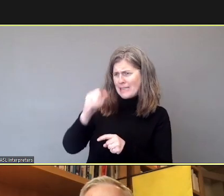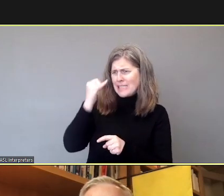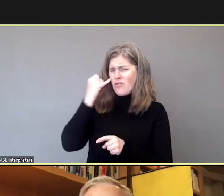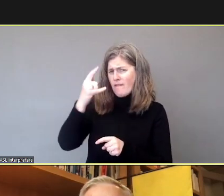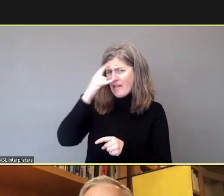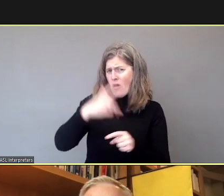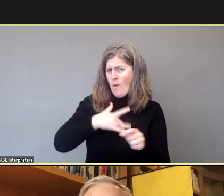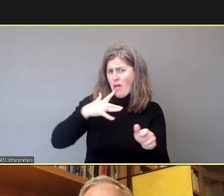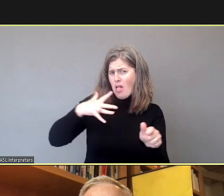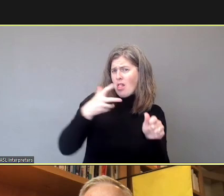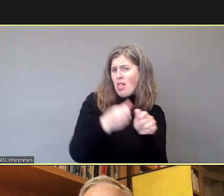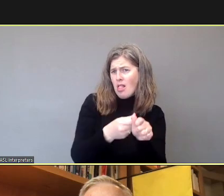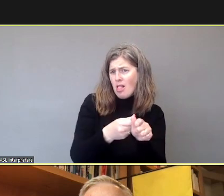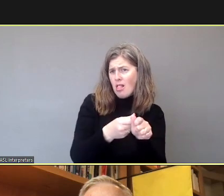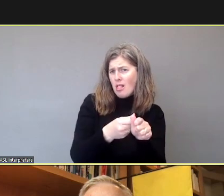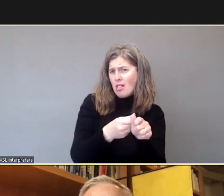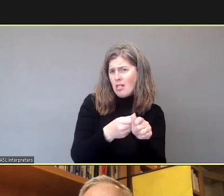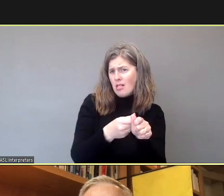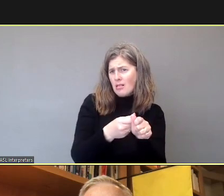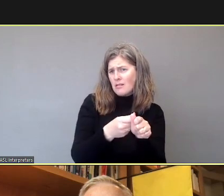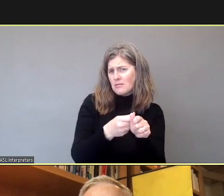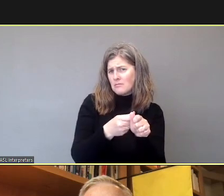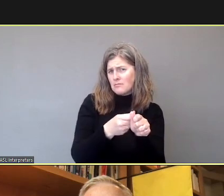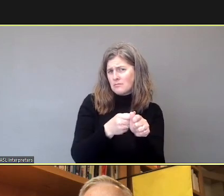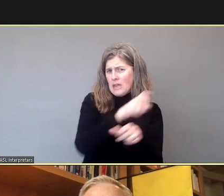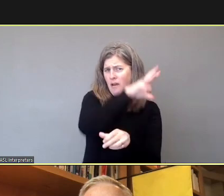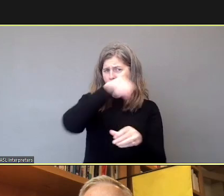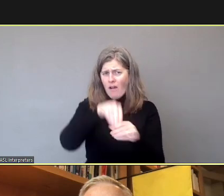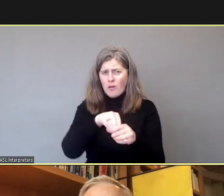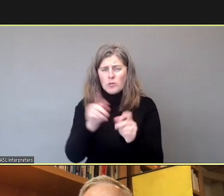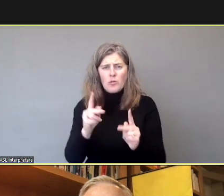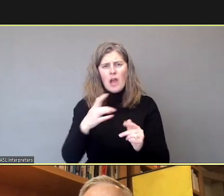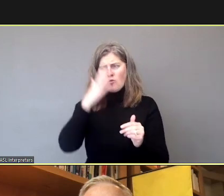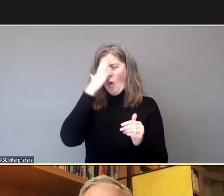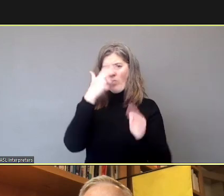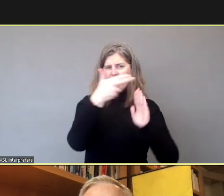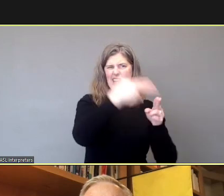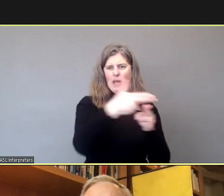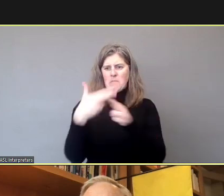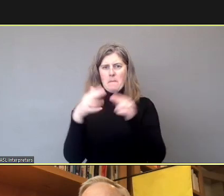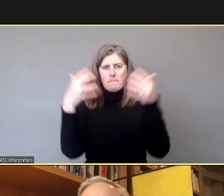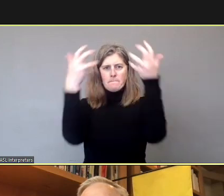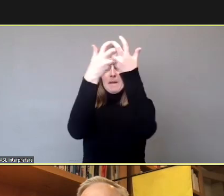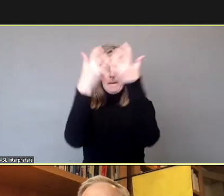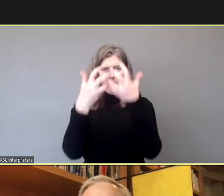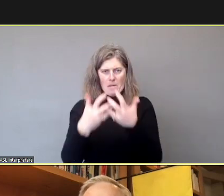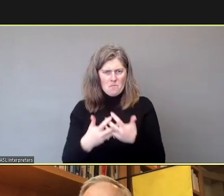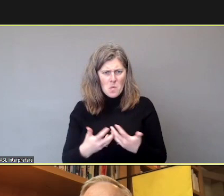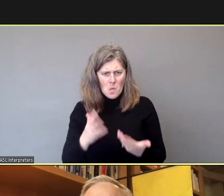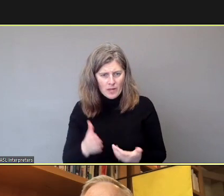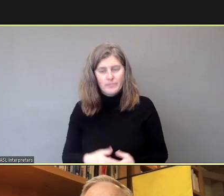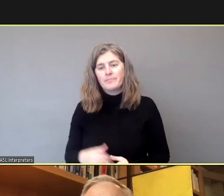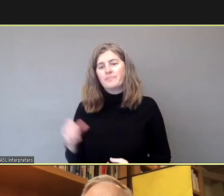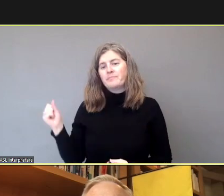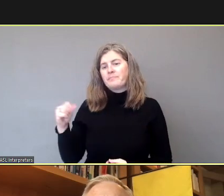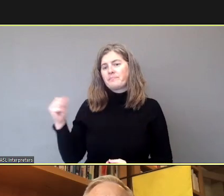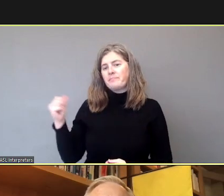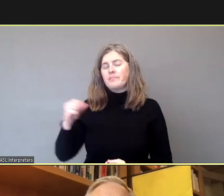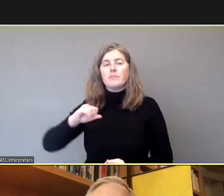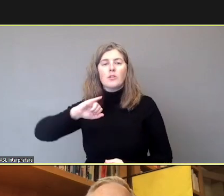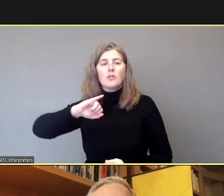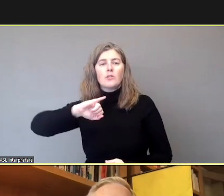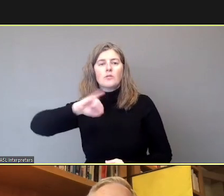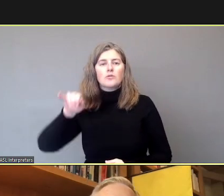will become part of that metric, so people have a sense of that as well. Yes. And Julie, I think what